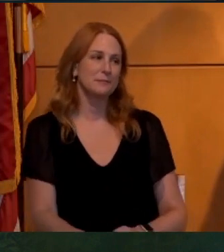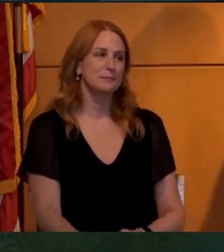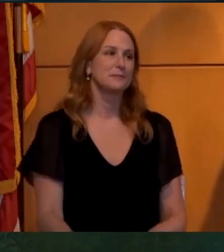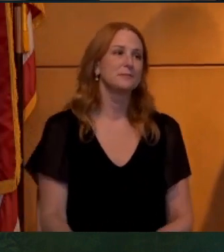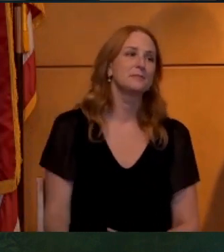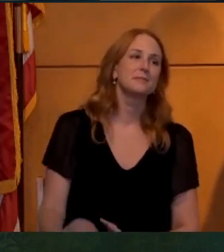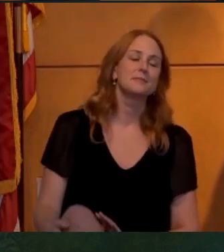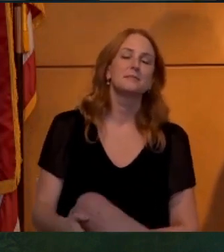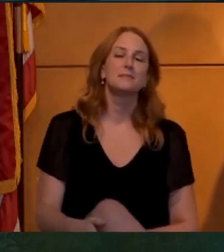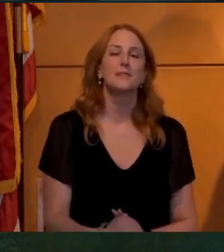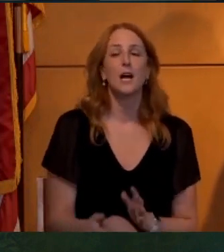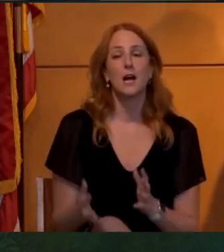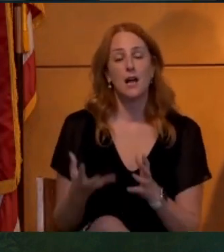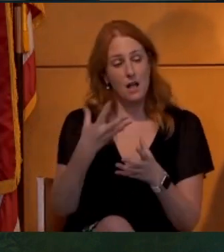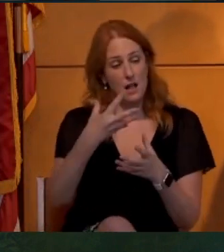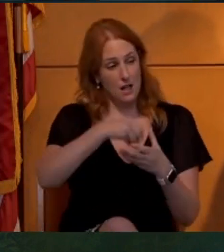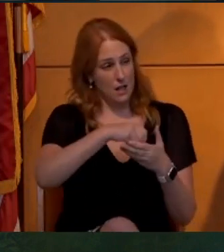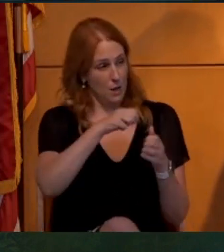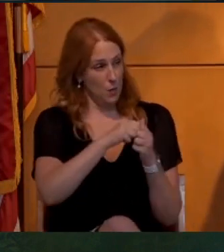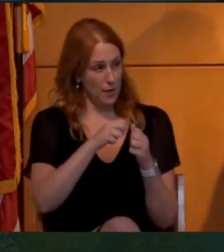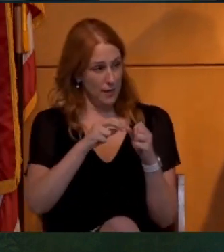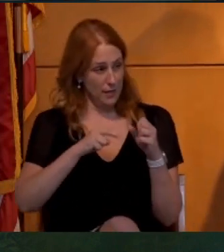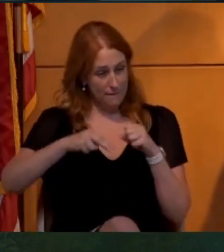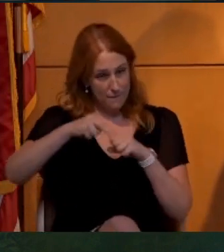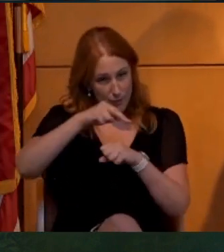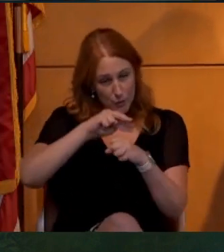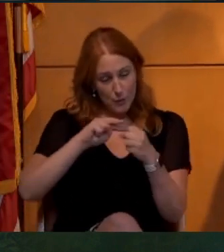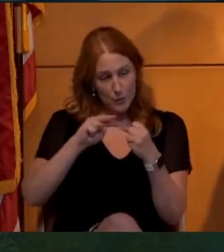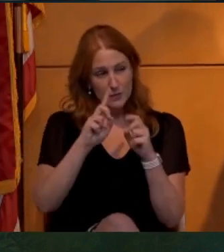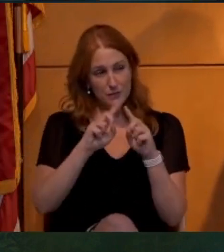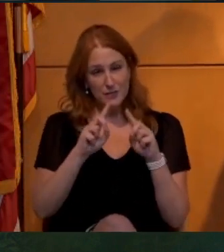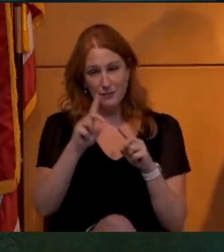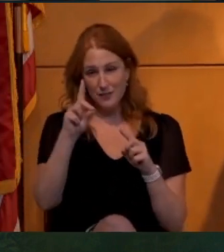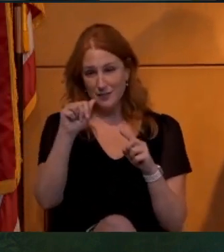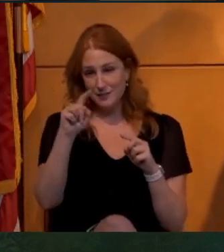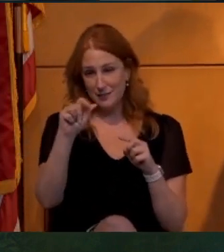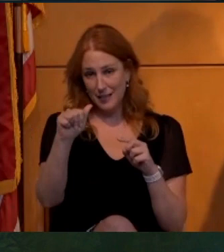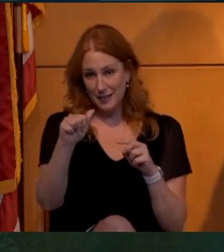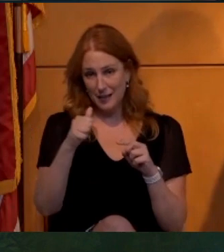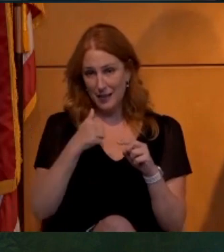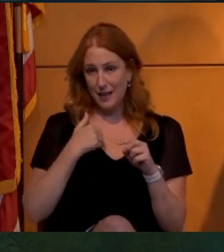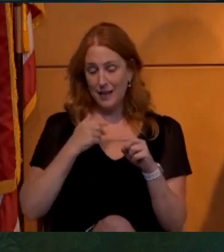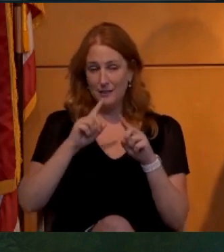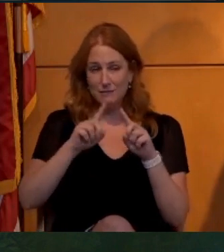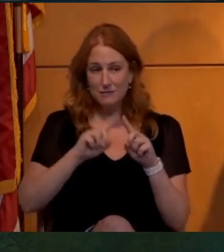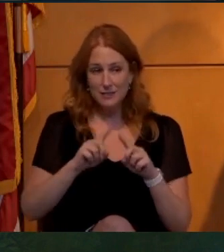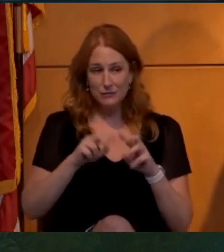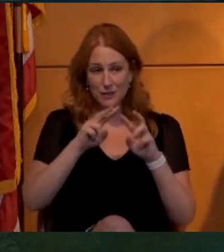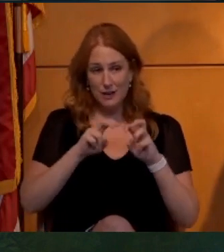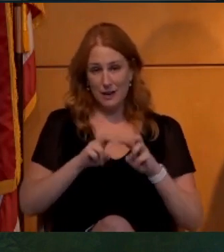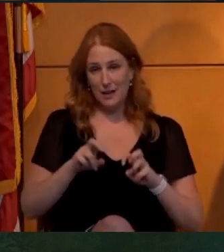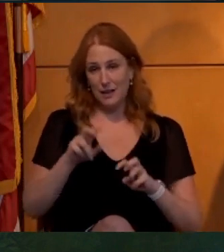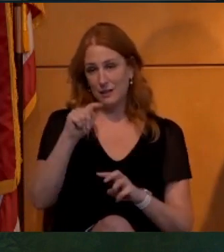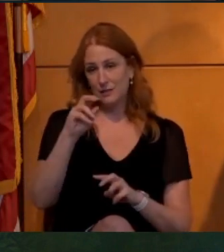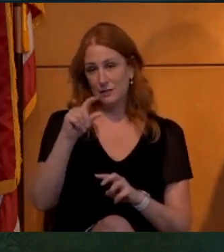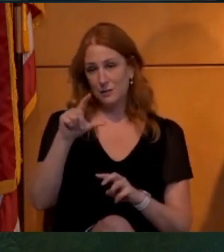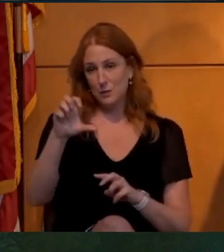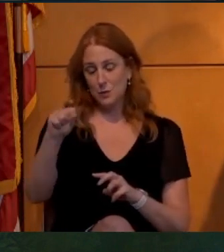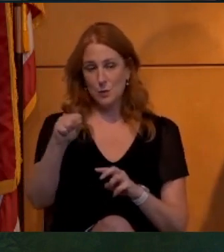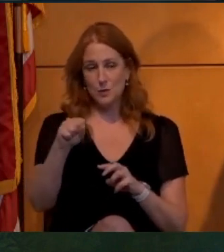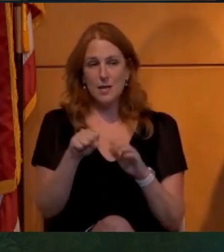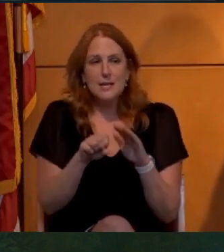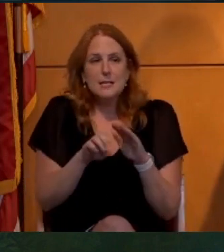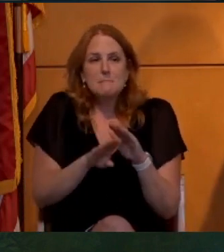So integrated with all these views of data products are a wide variety of analysis tools. Basic